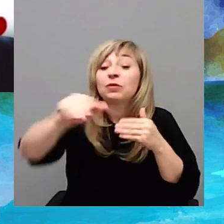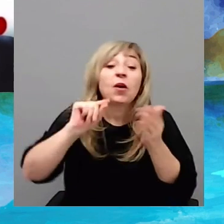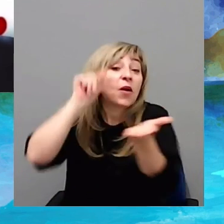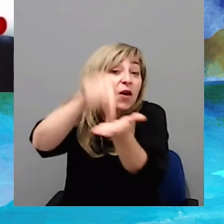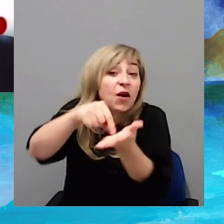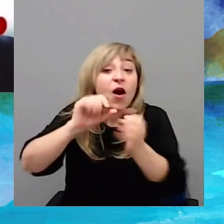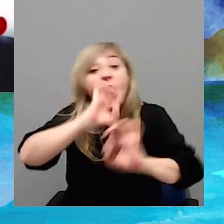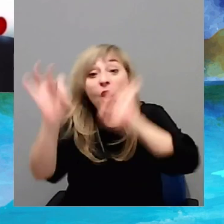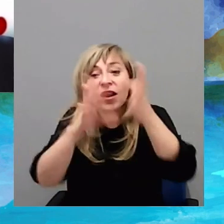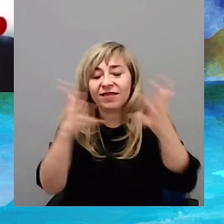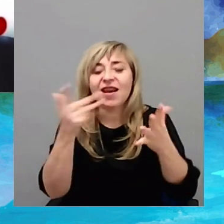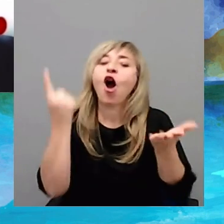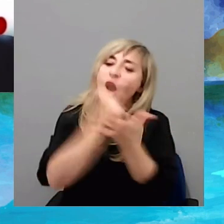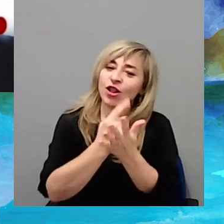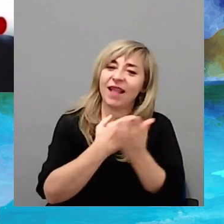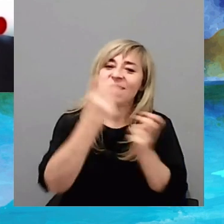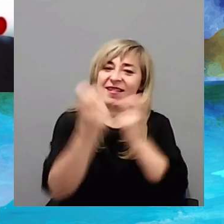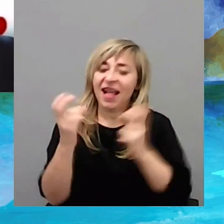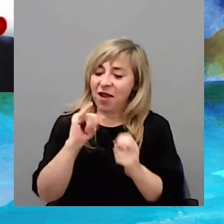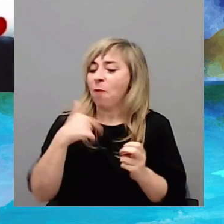we can see you again